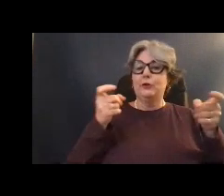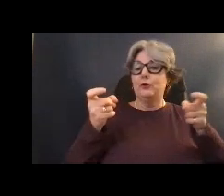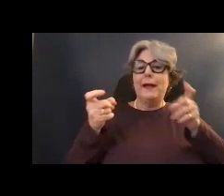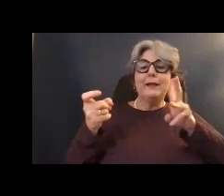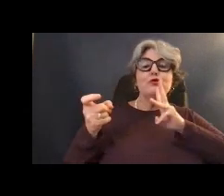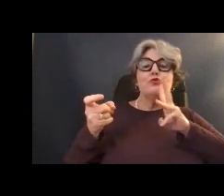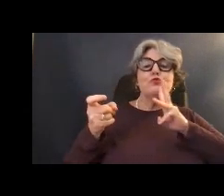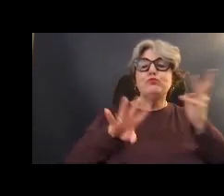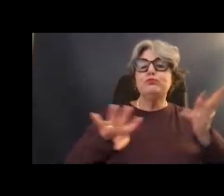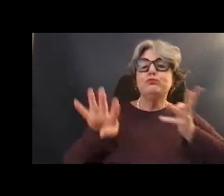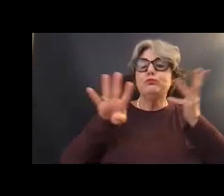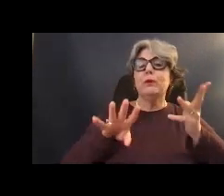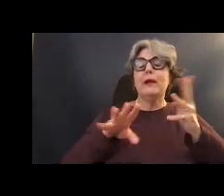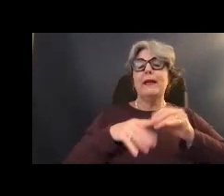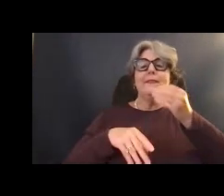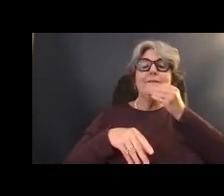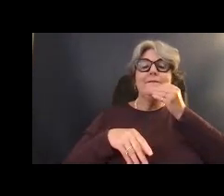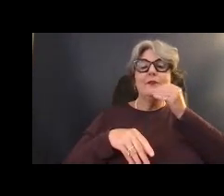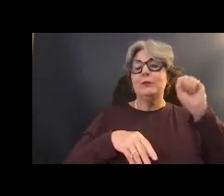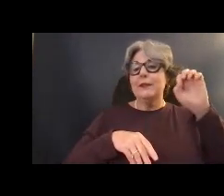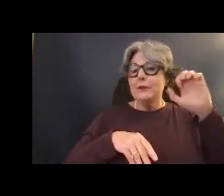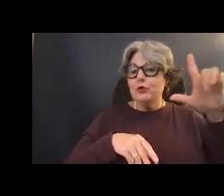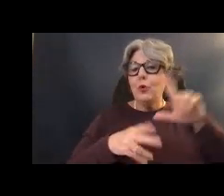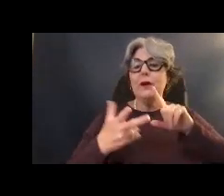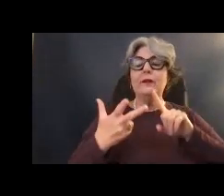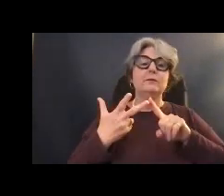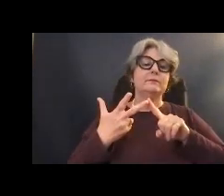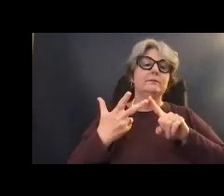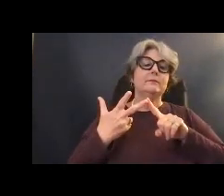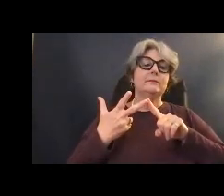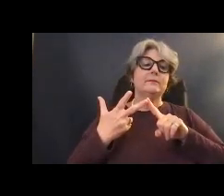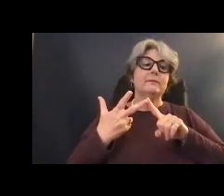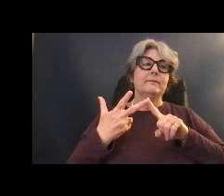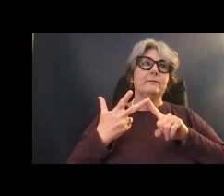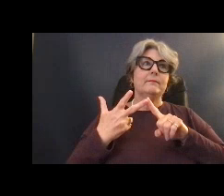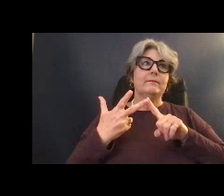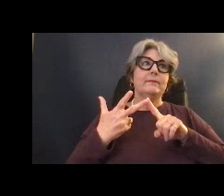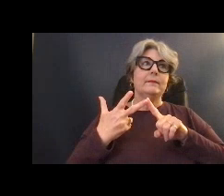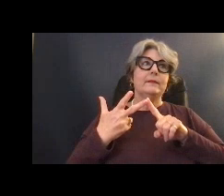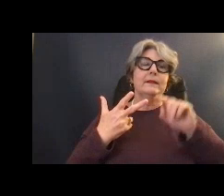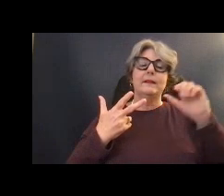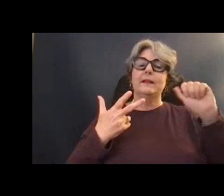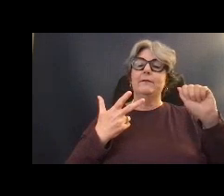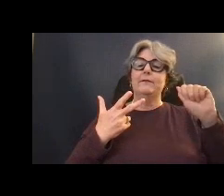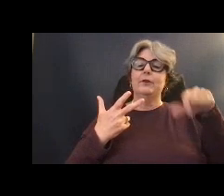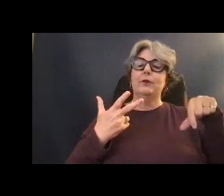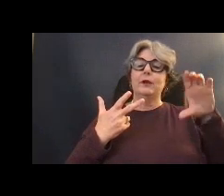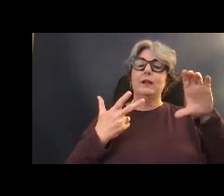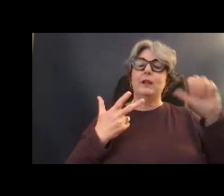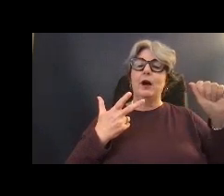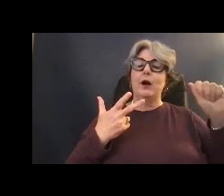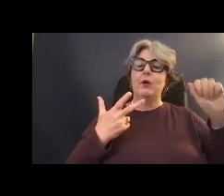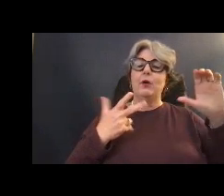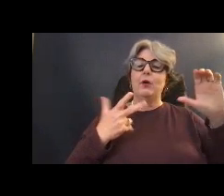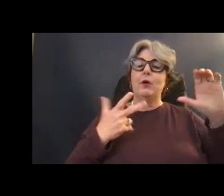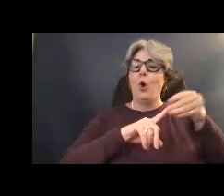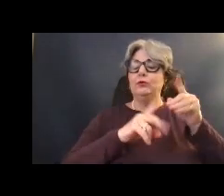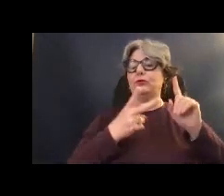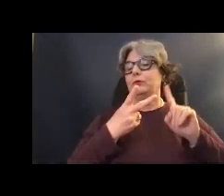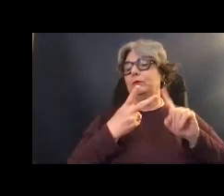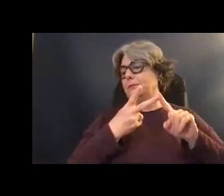and how to manage the nutrients. That's an easy, quick takeaway if you're in aquaculture. There are examples